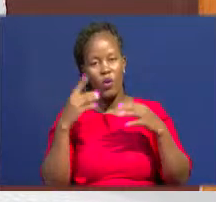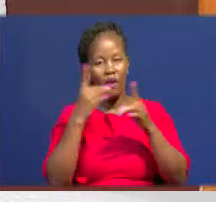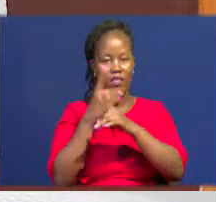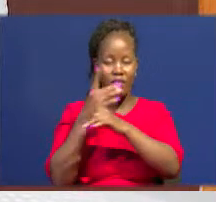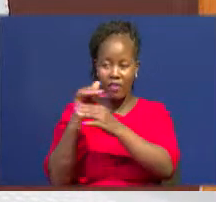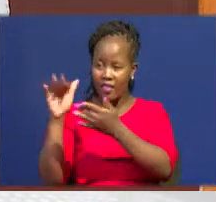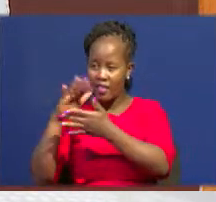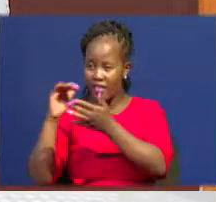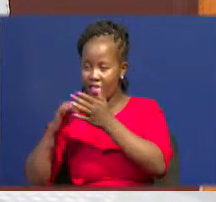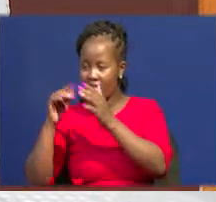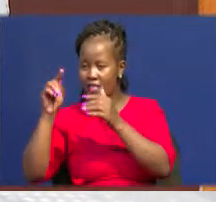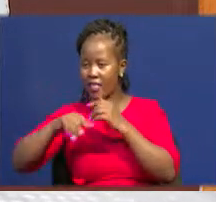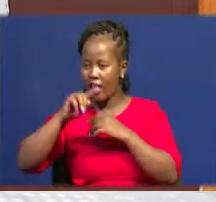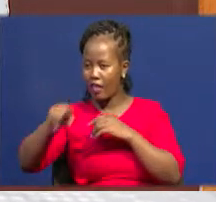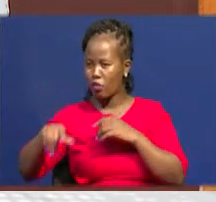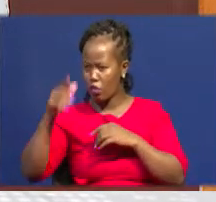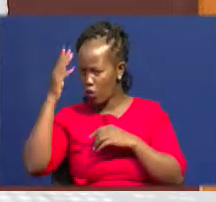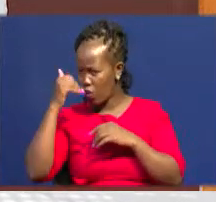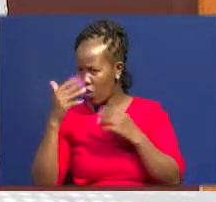cancelled because of